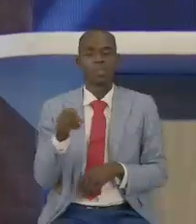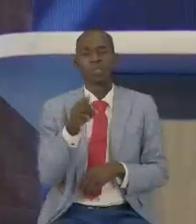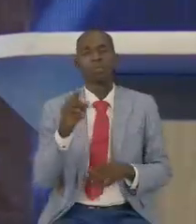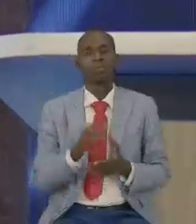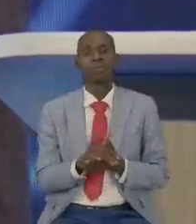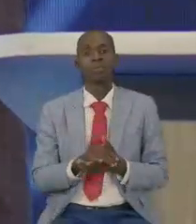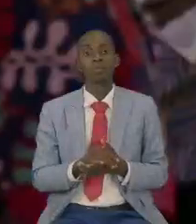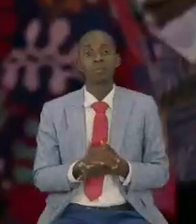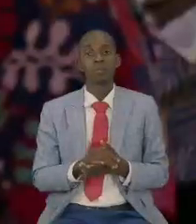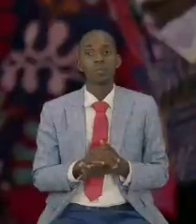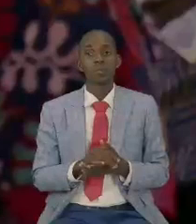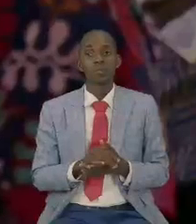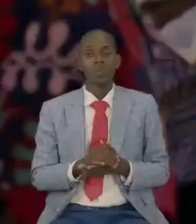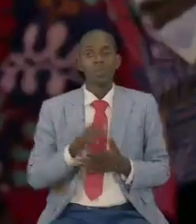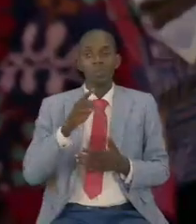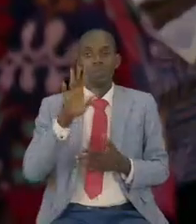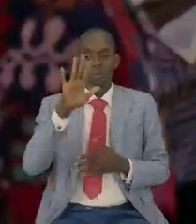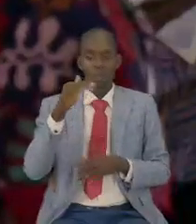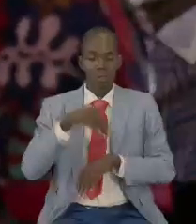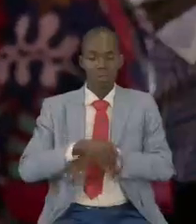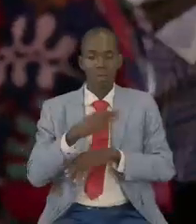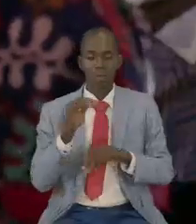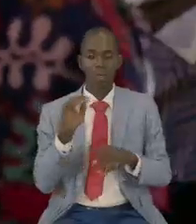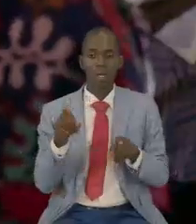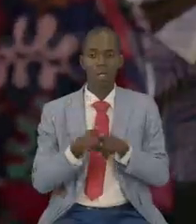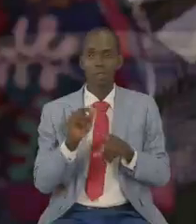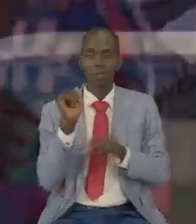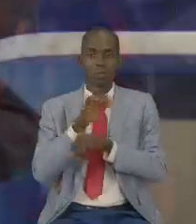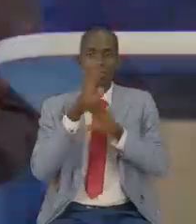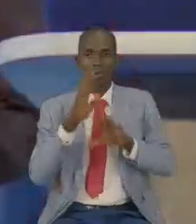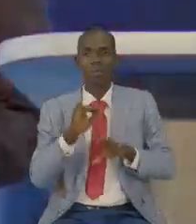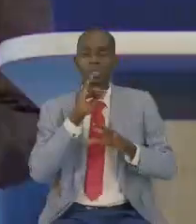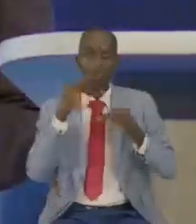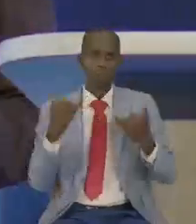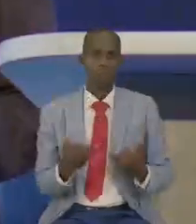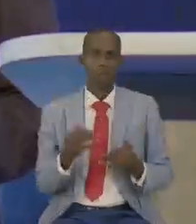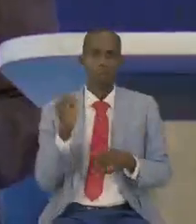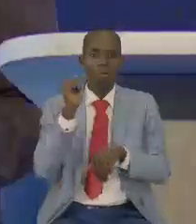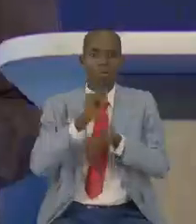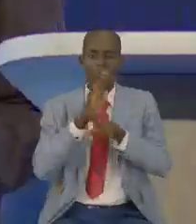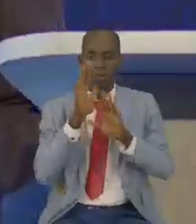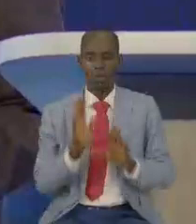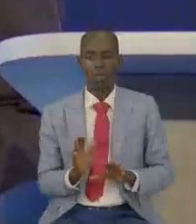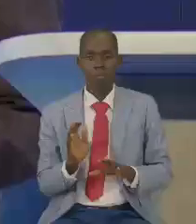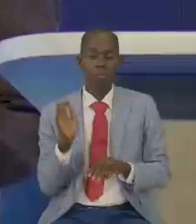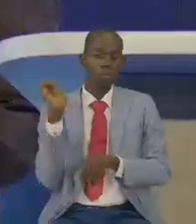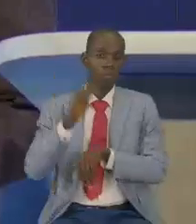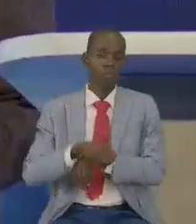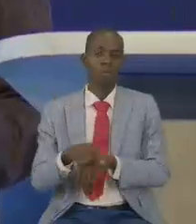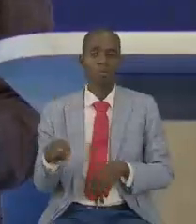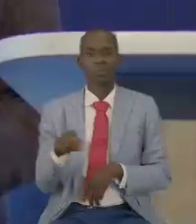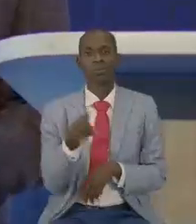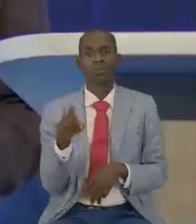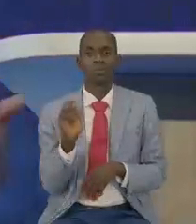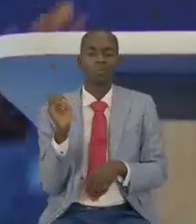has now come. Overcome them, them from the sea, them from